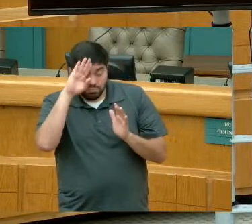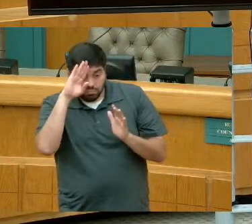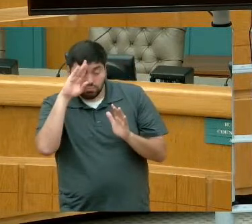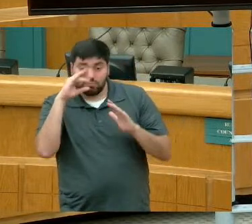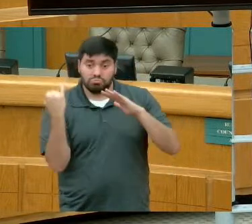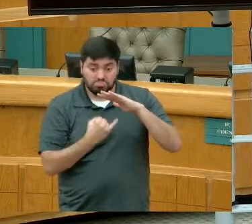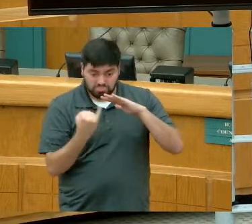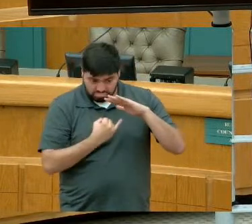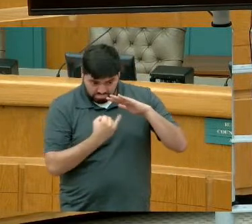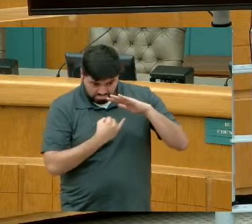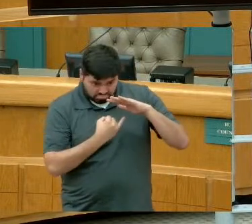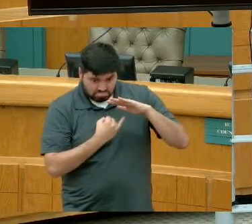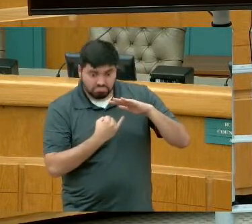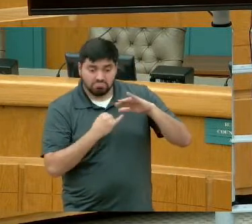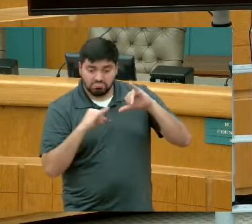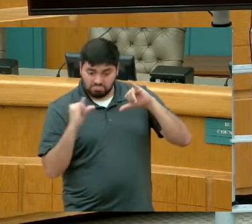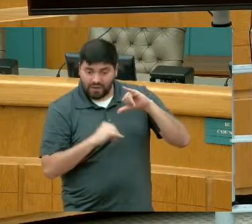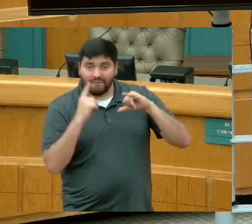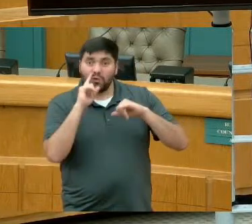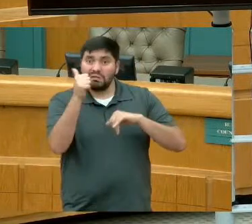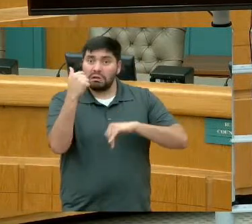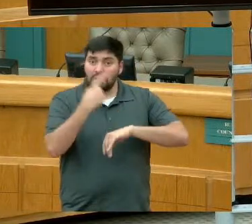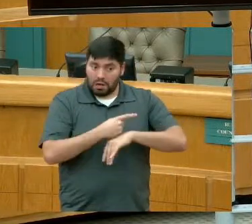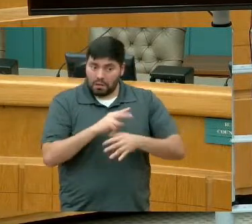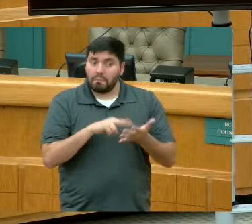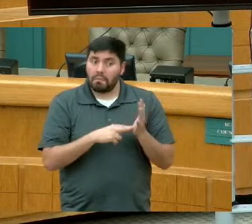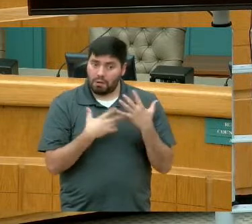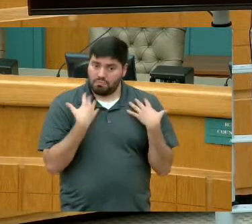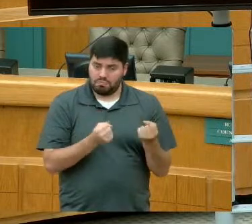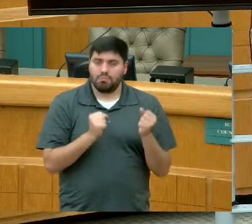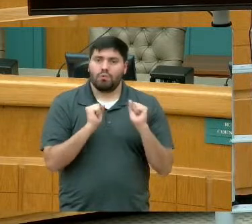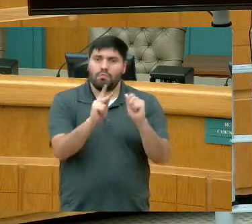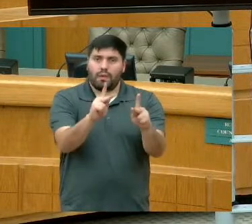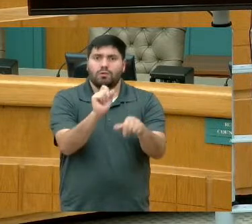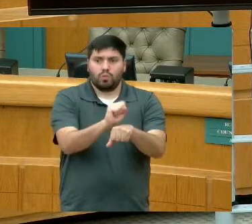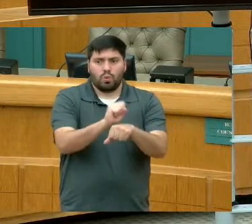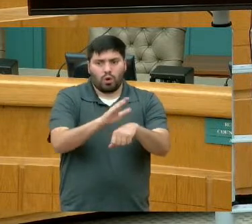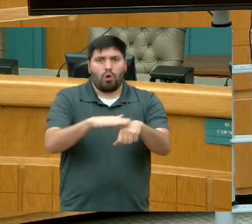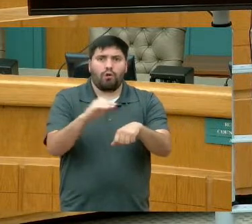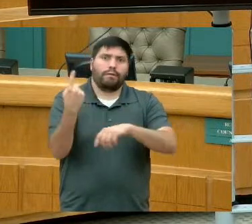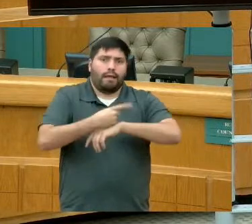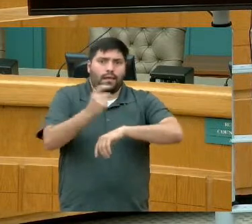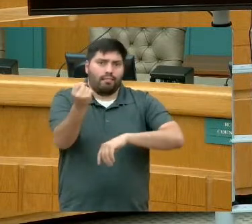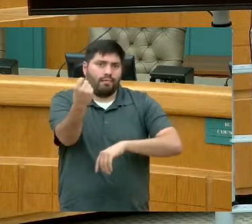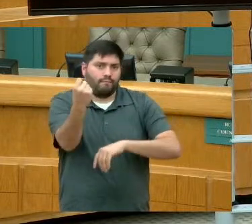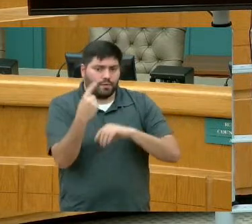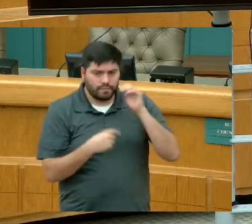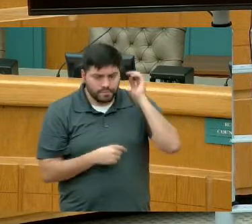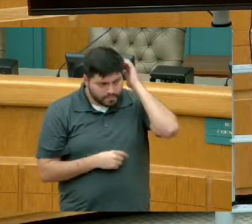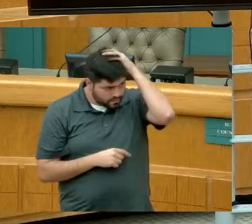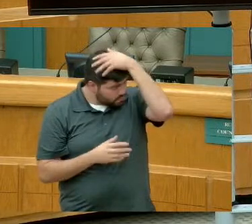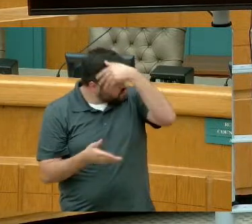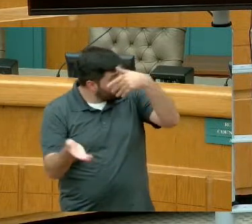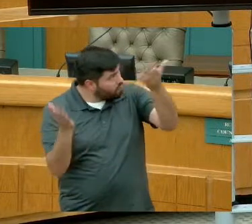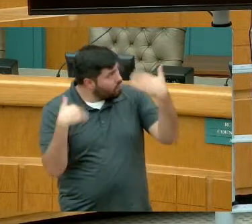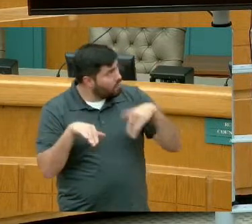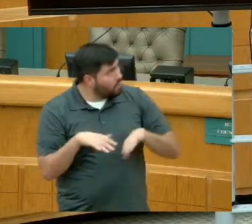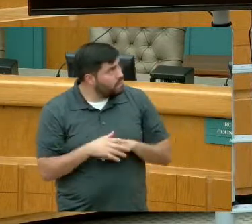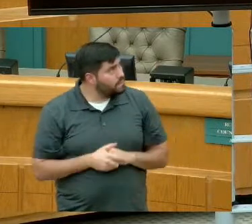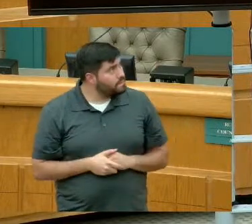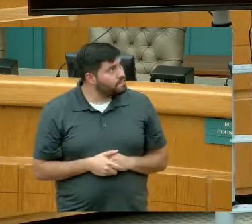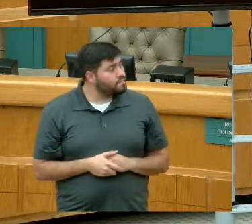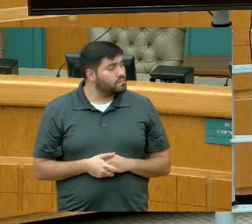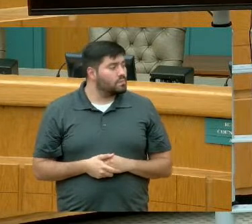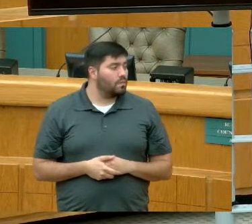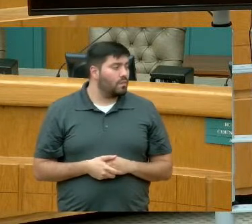been in isolation for at least the 10 days. You could recover and go back to work on day 11. So, next slide.